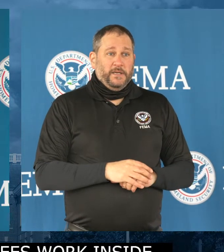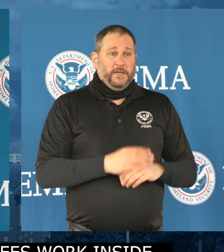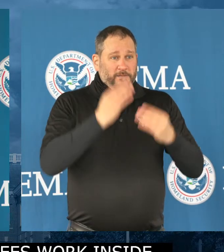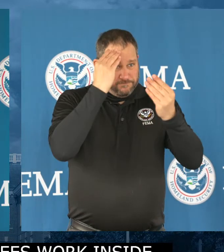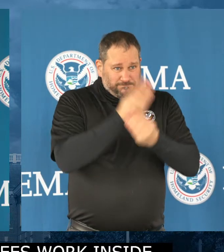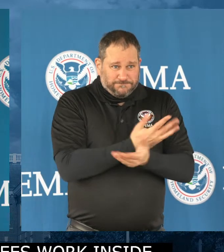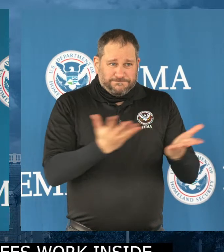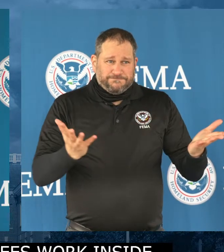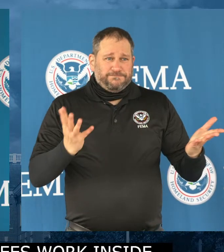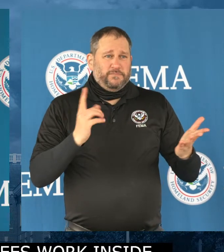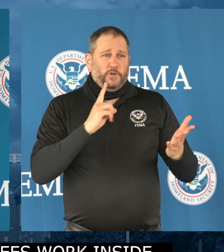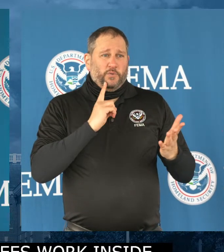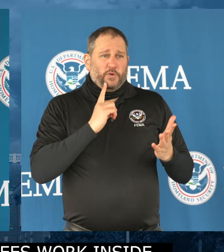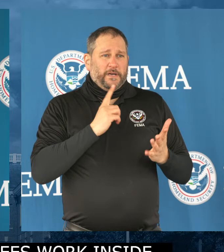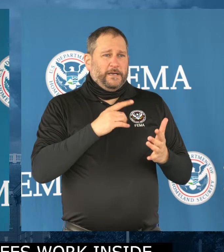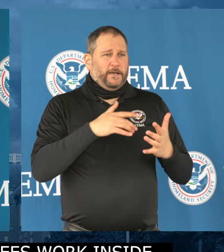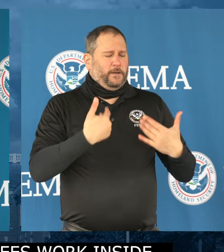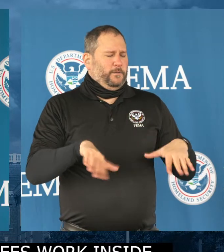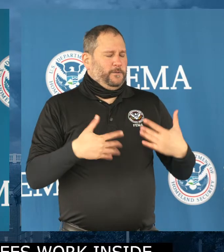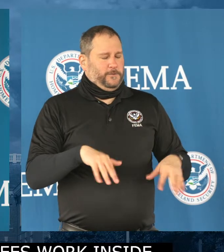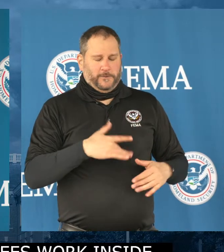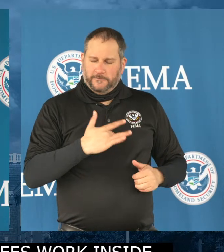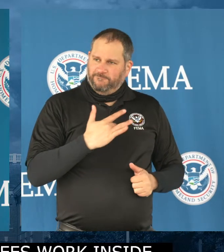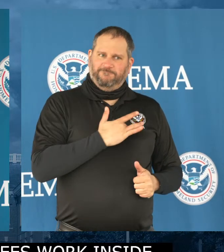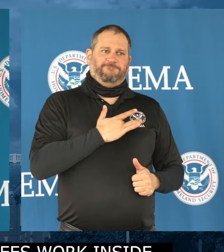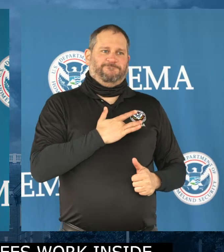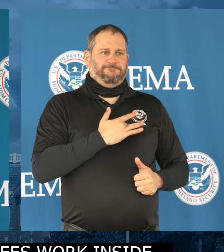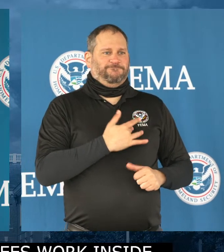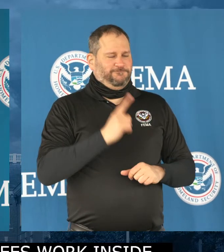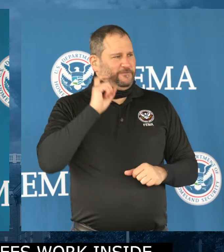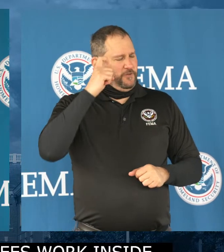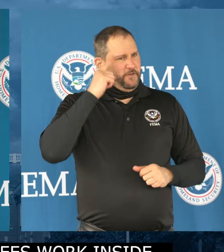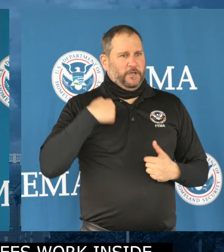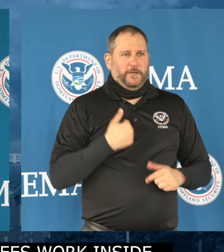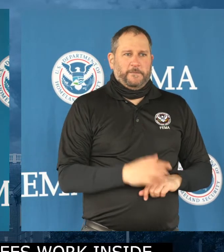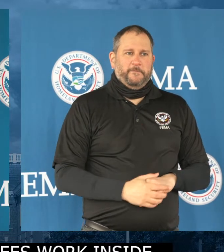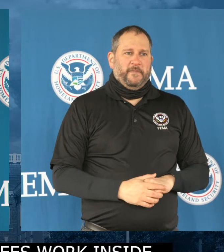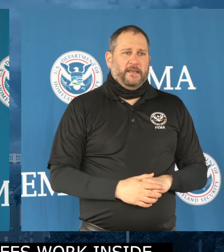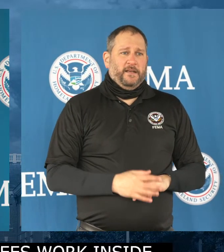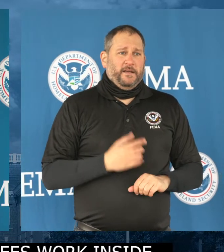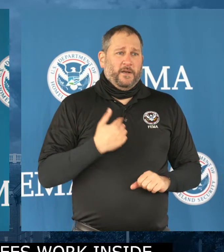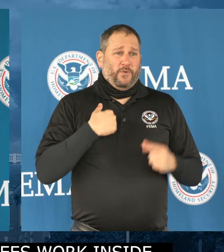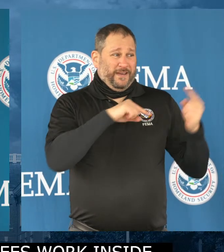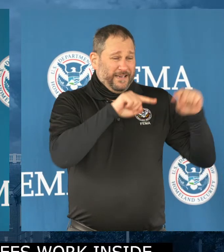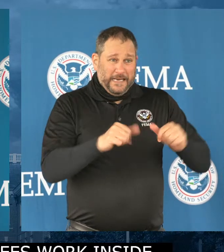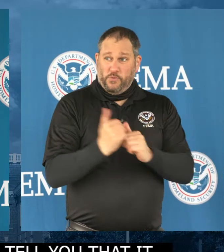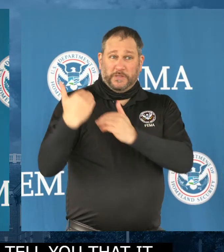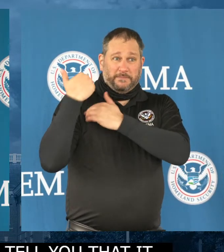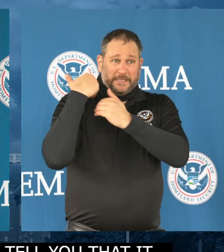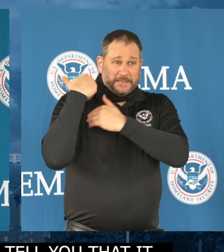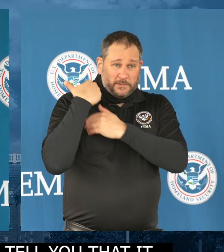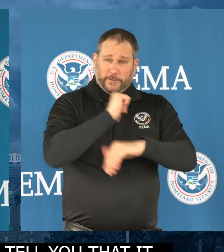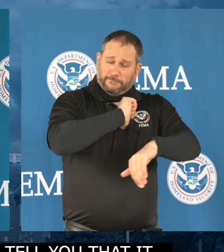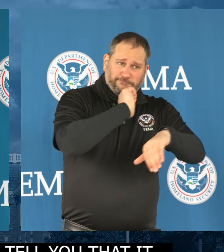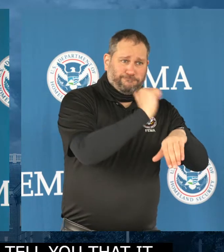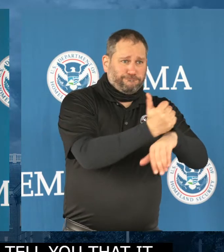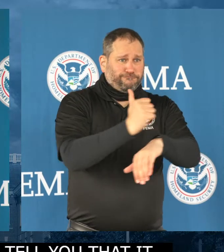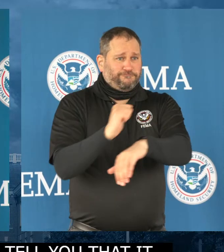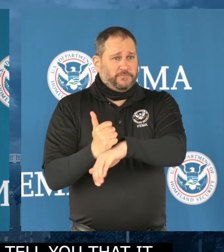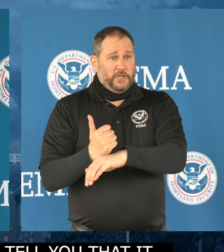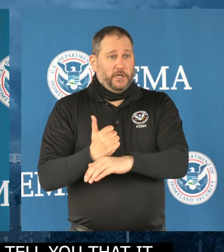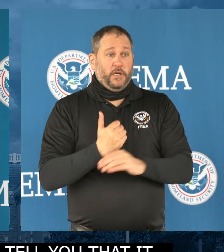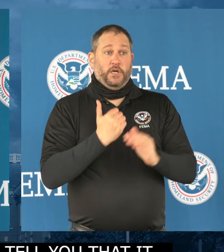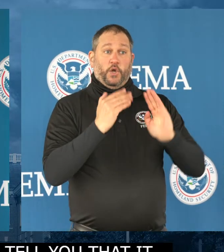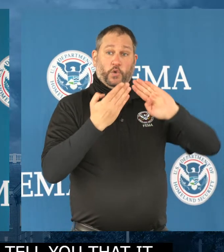for this federal staff. We came here with the responsibility to establish this community